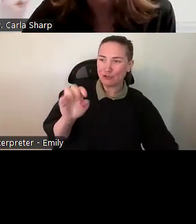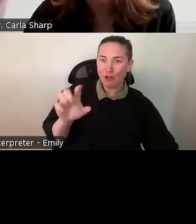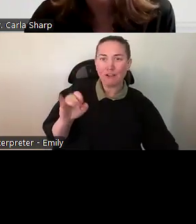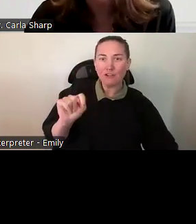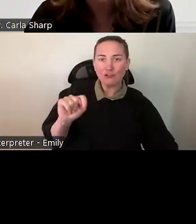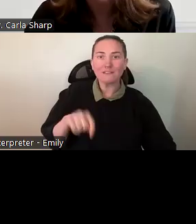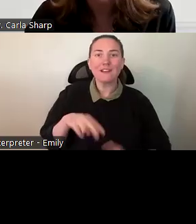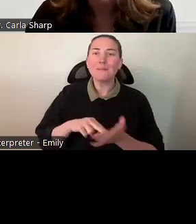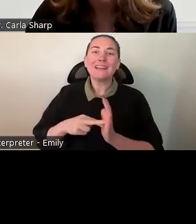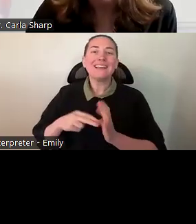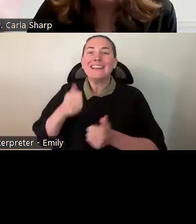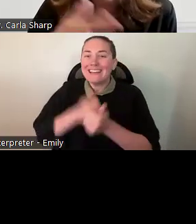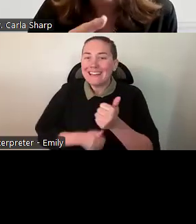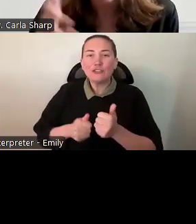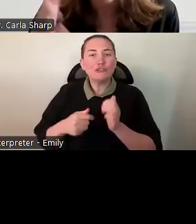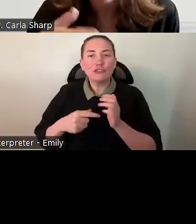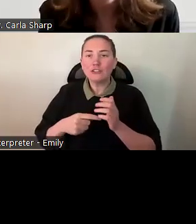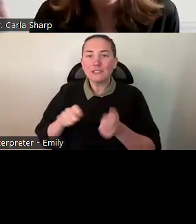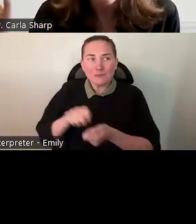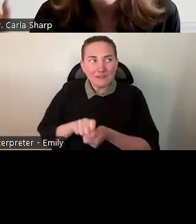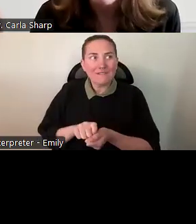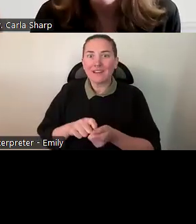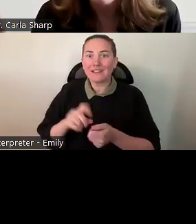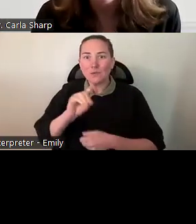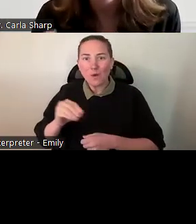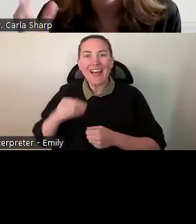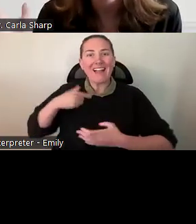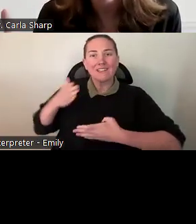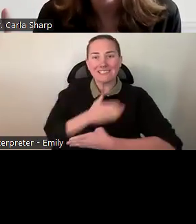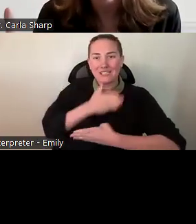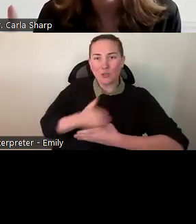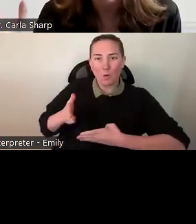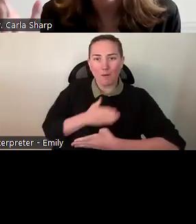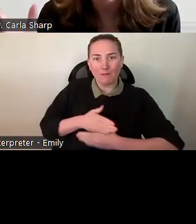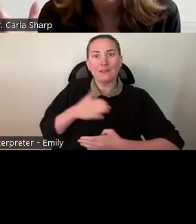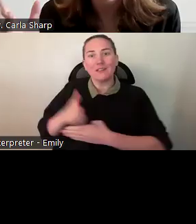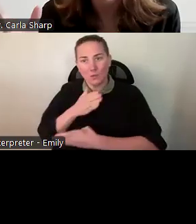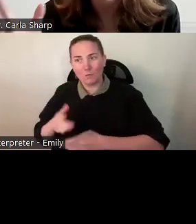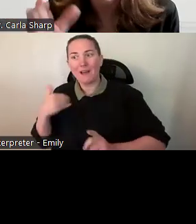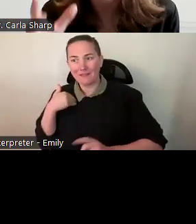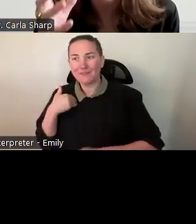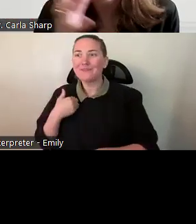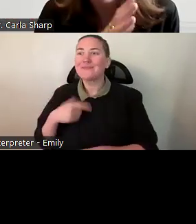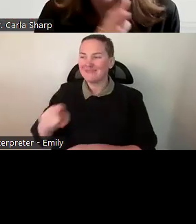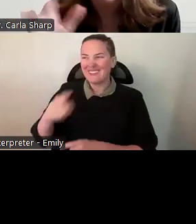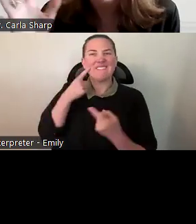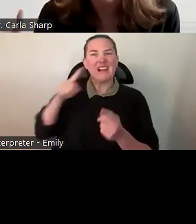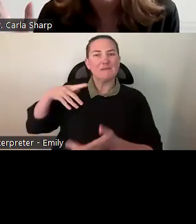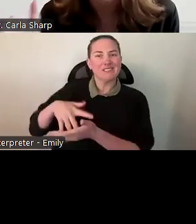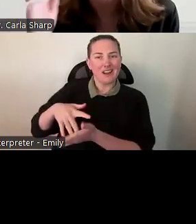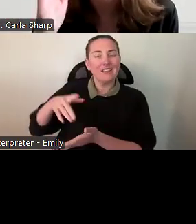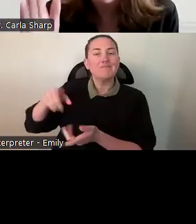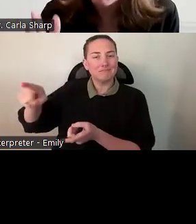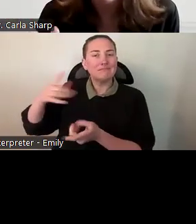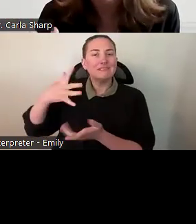lie on a continuum. This was the classic Haslam study where he looked into which disorders